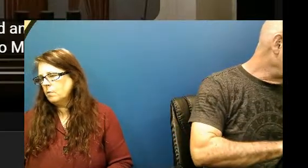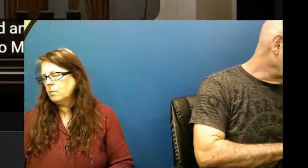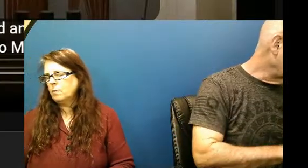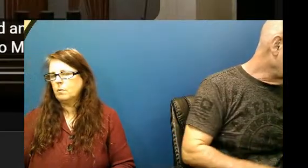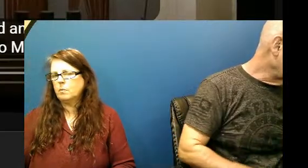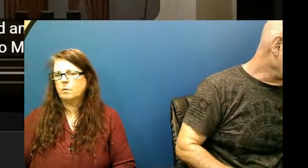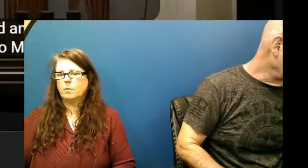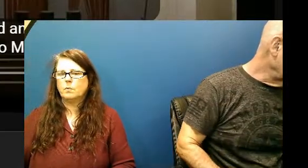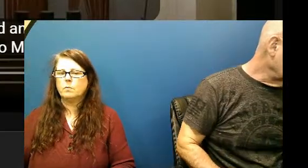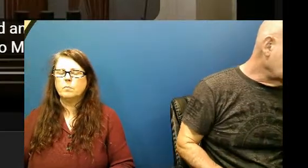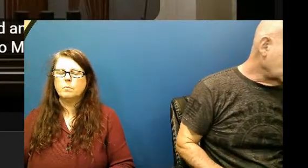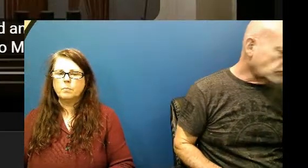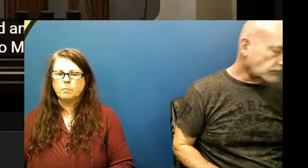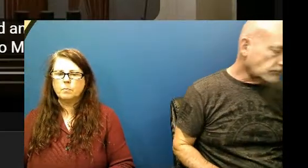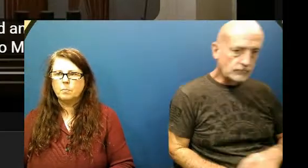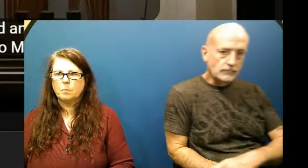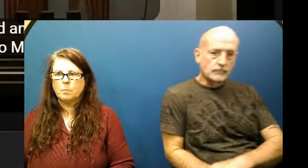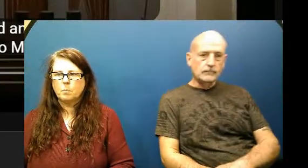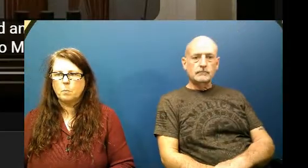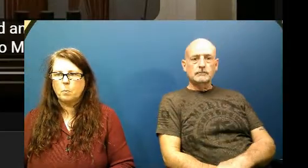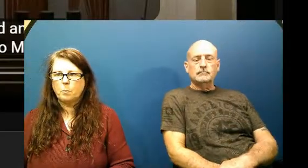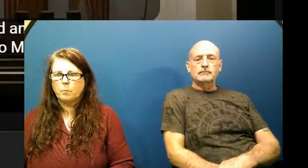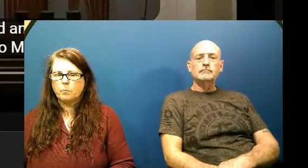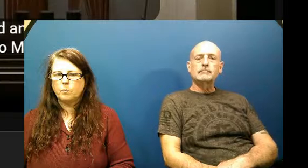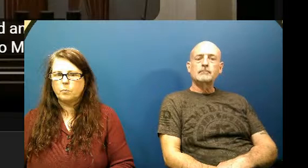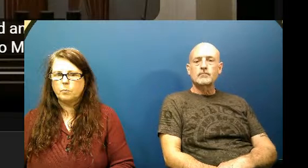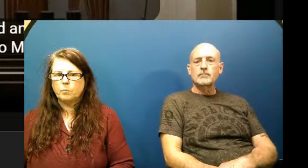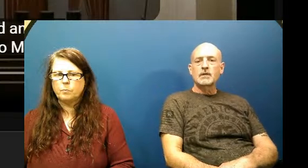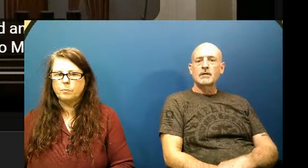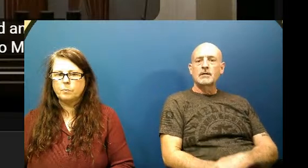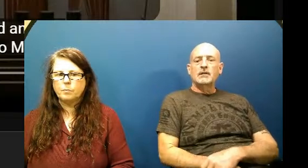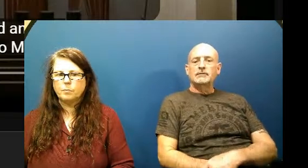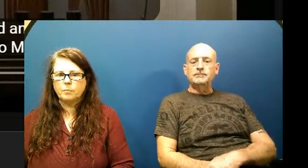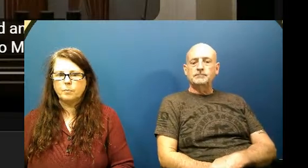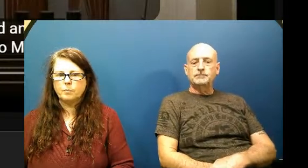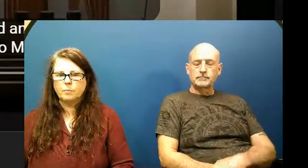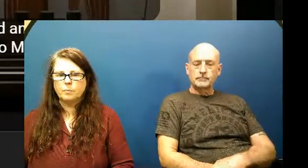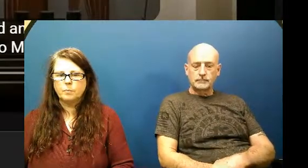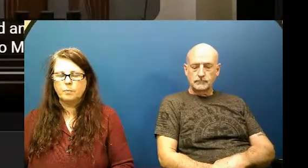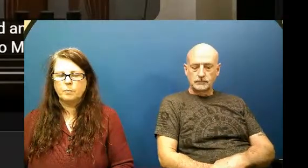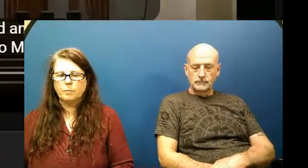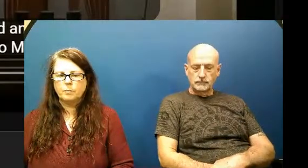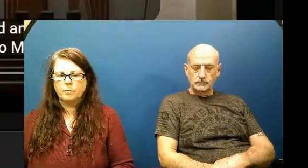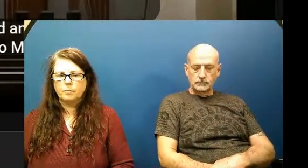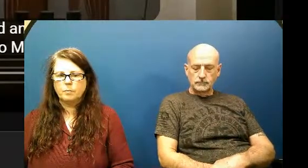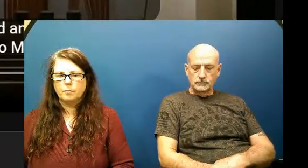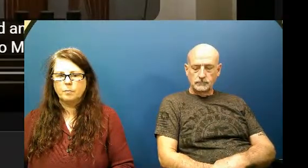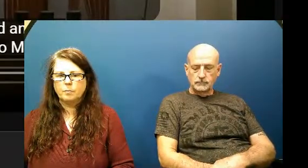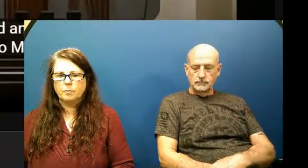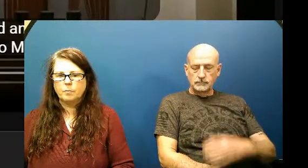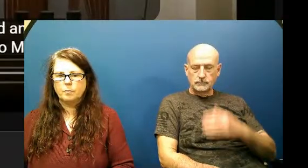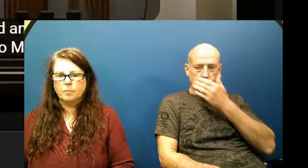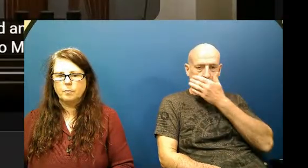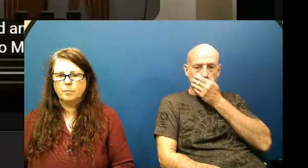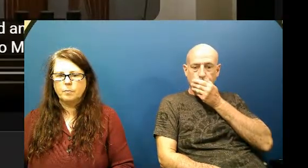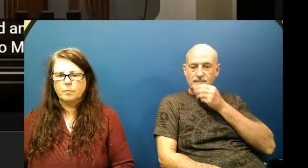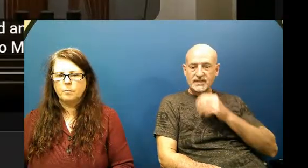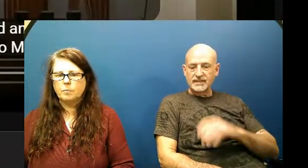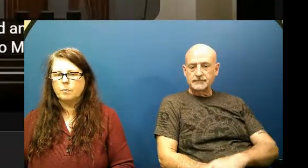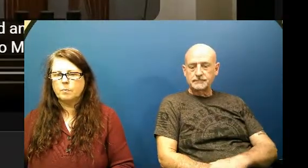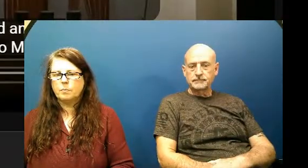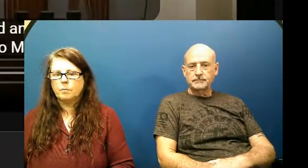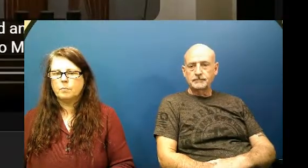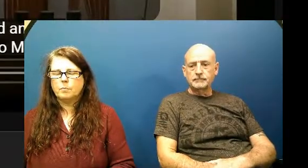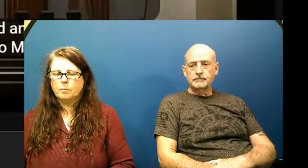is the government's own argument, is to look at the substance that's being rearranged and say, we don't like the way the substance is going to be rearranged and curated differently.